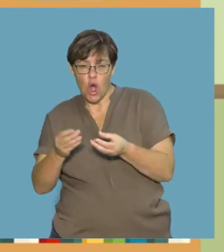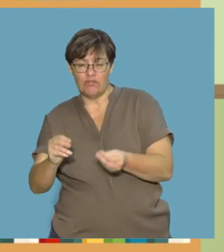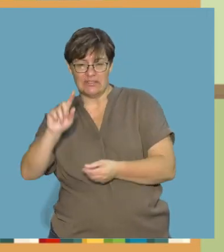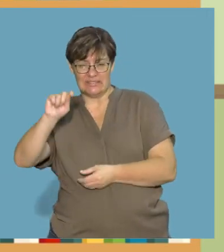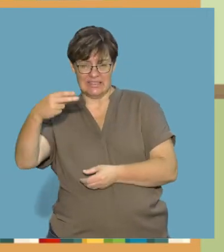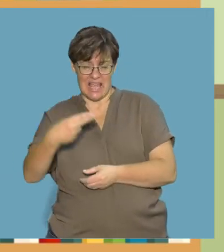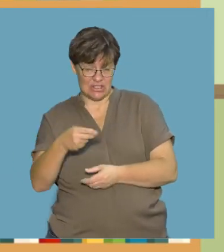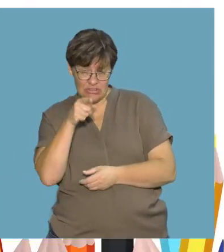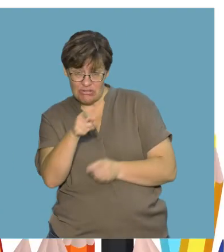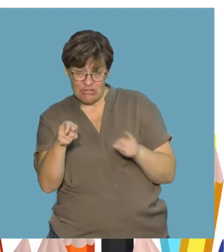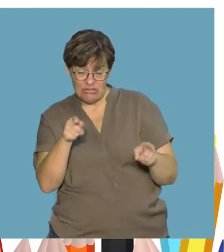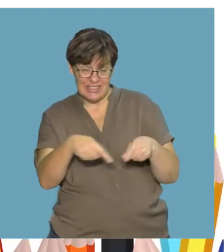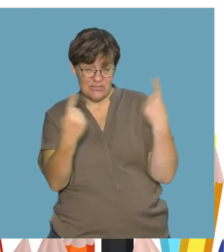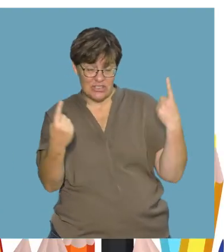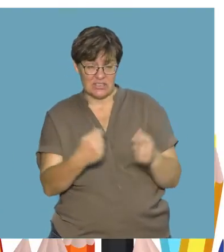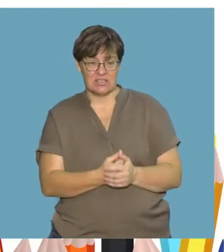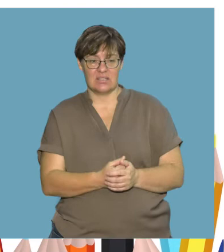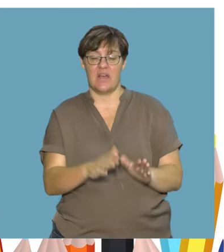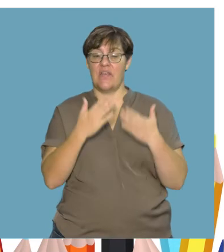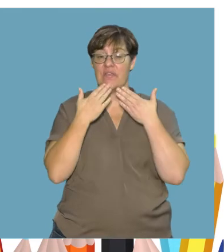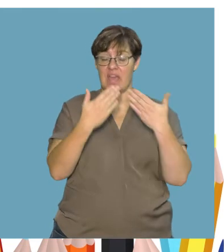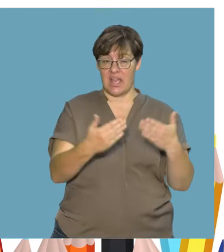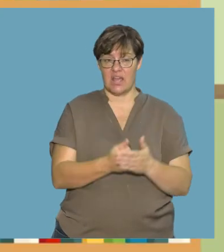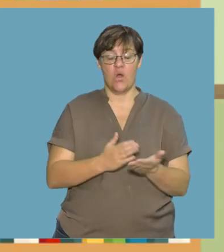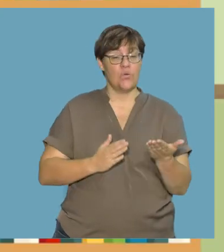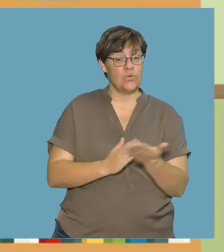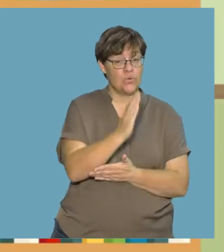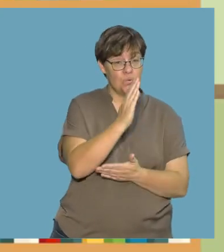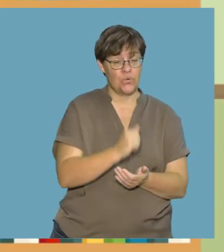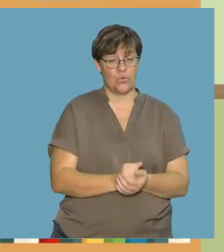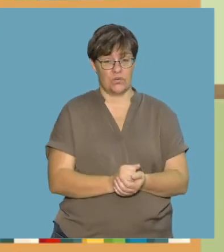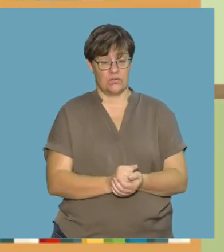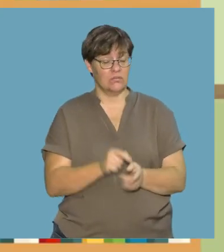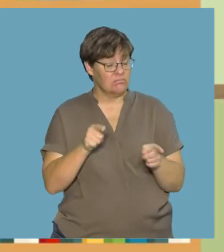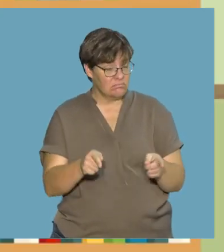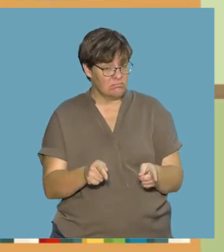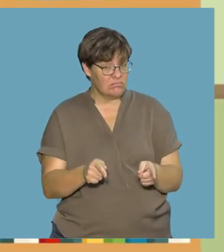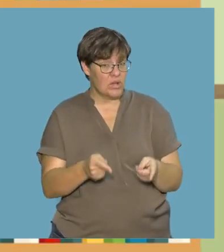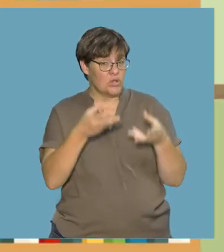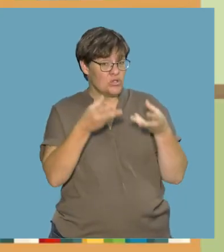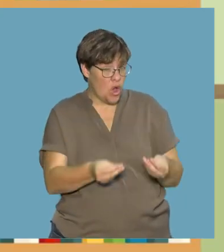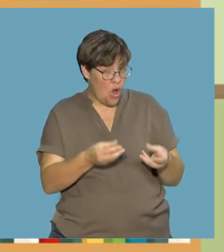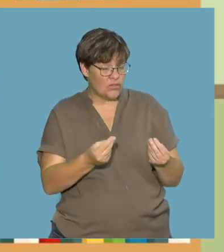to these words. Thank, through. Are those soft or hard sounds?